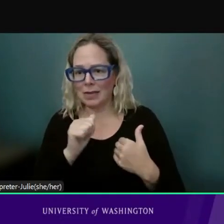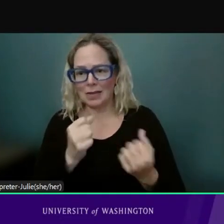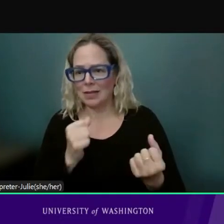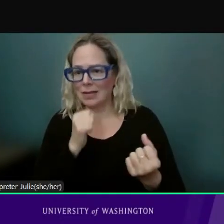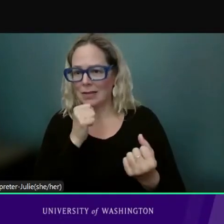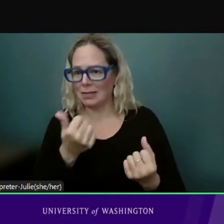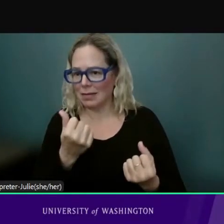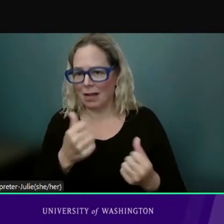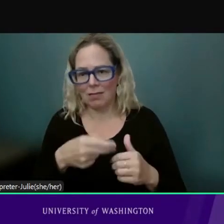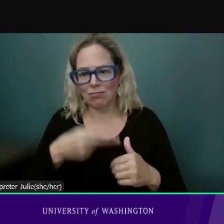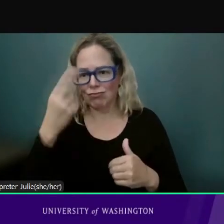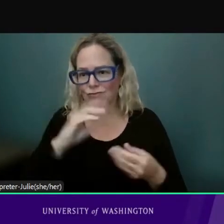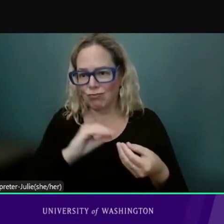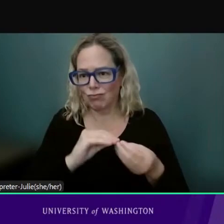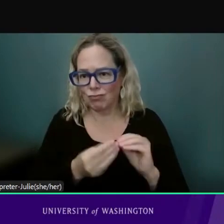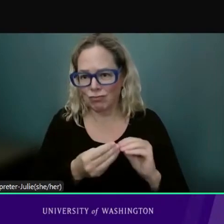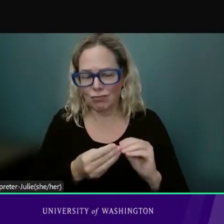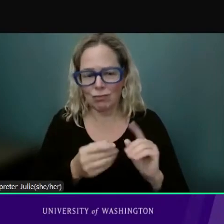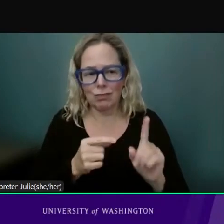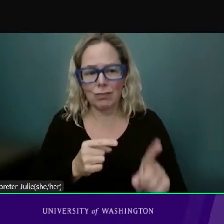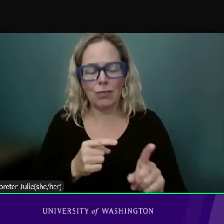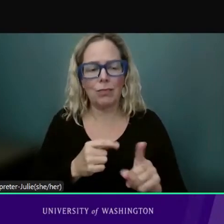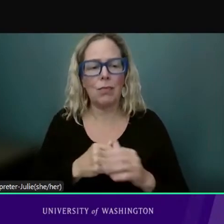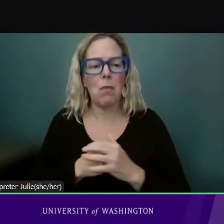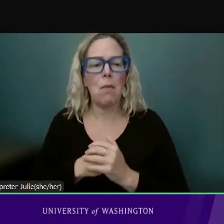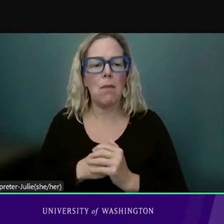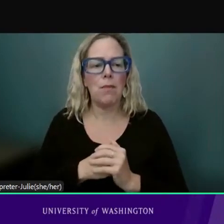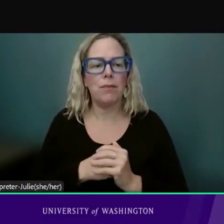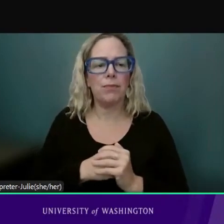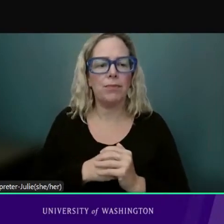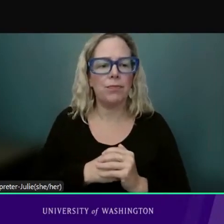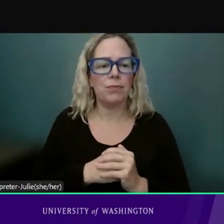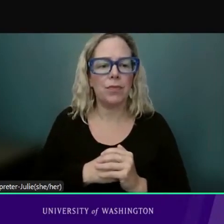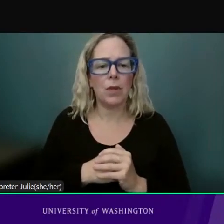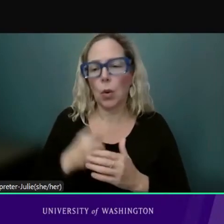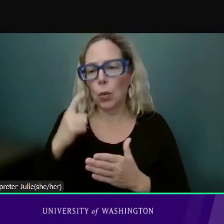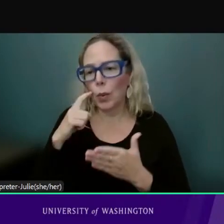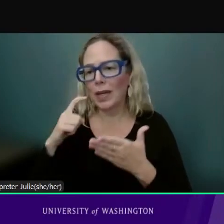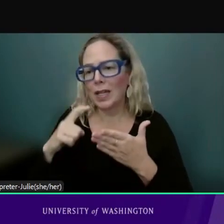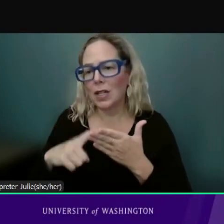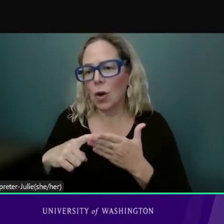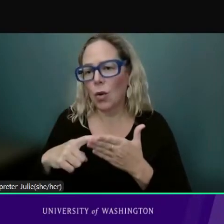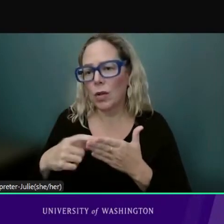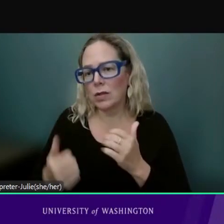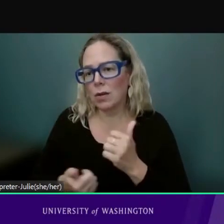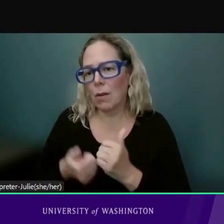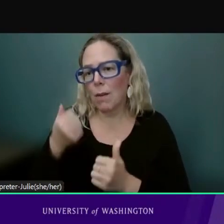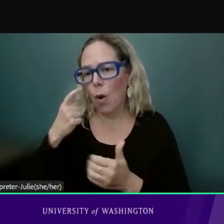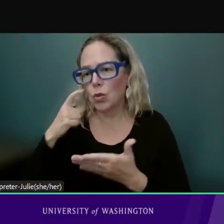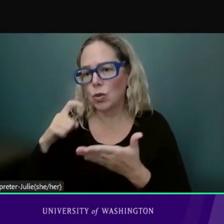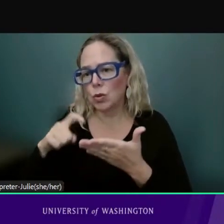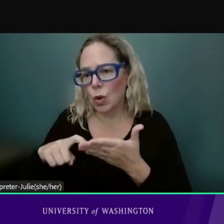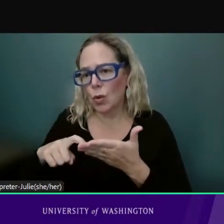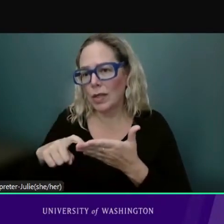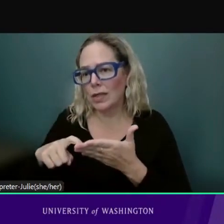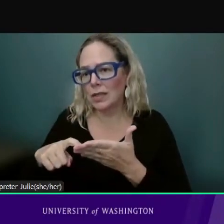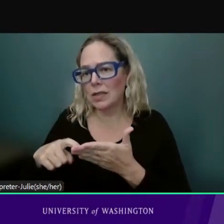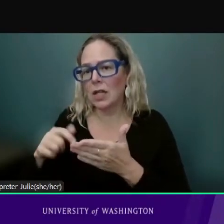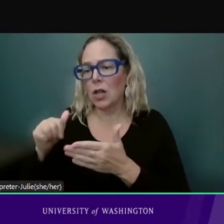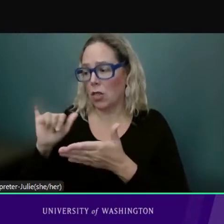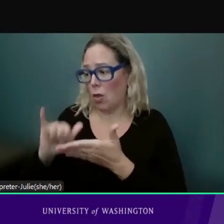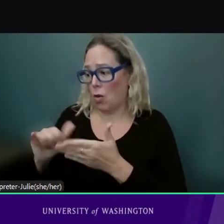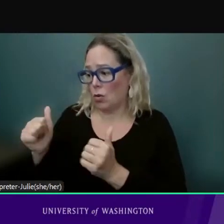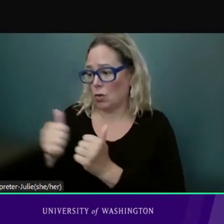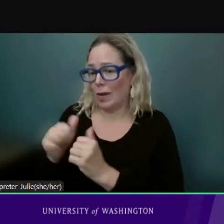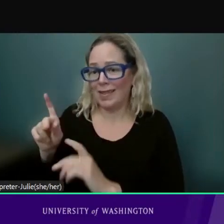by occupations, education requirement, and settings, the highest prevalence was observed among aides and assistance